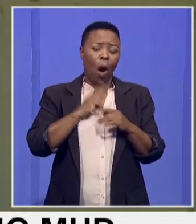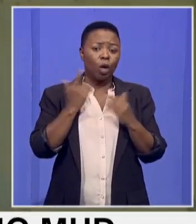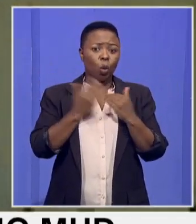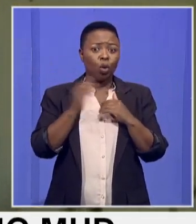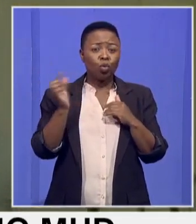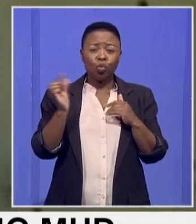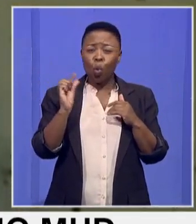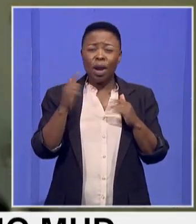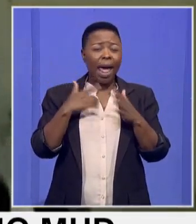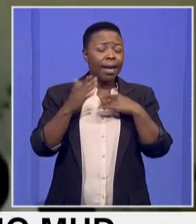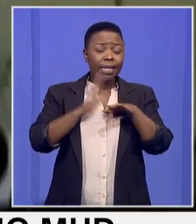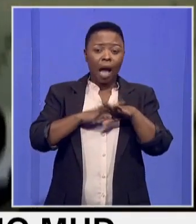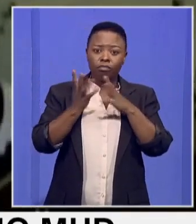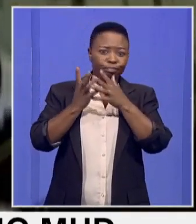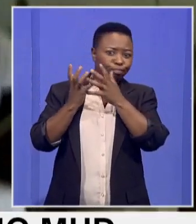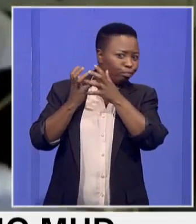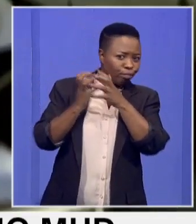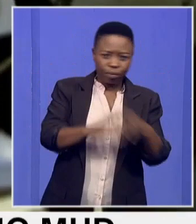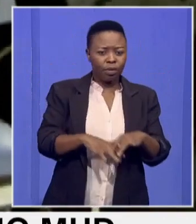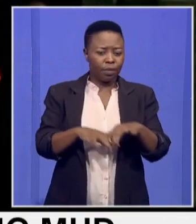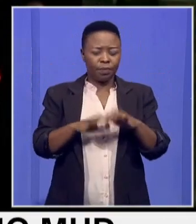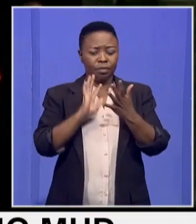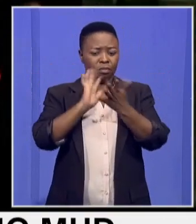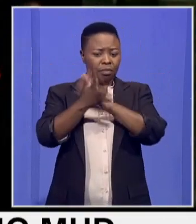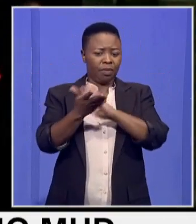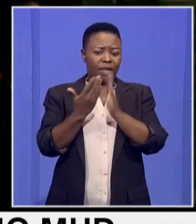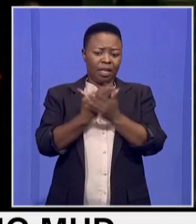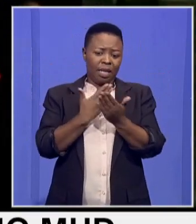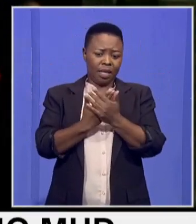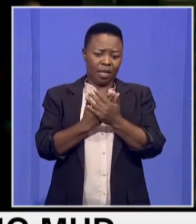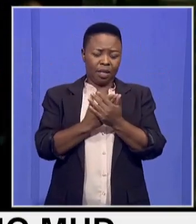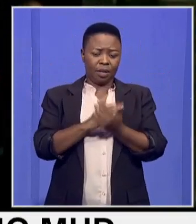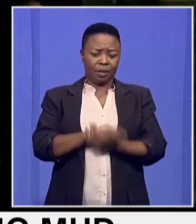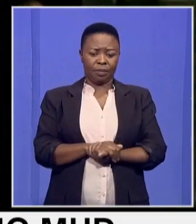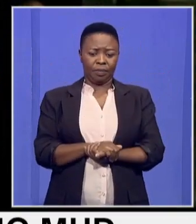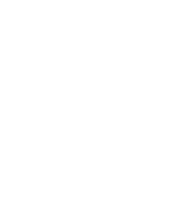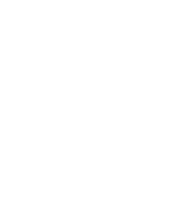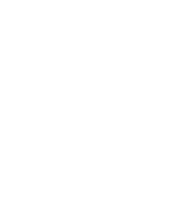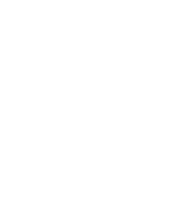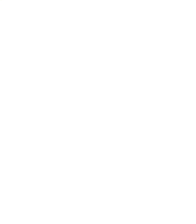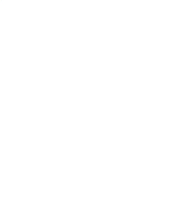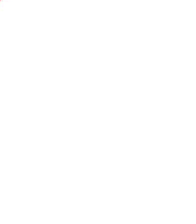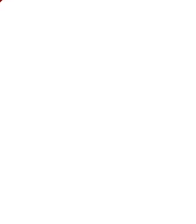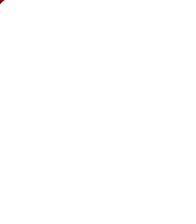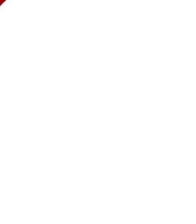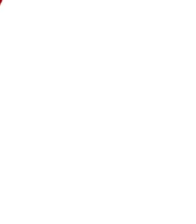at any time. Lwandile, Mbulali, in the Eastern Cape.